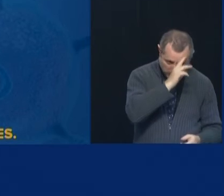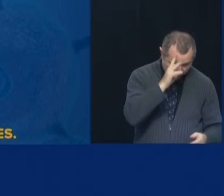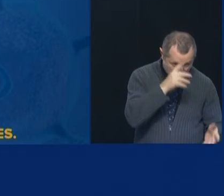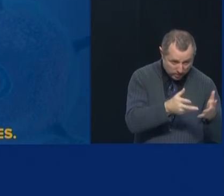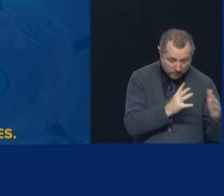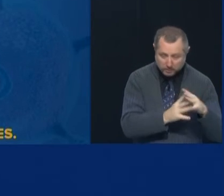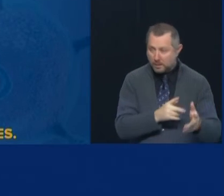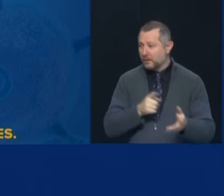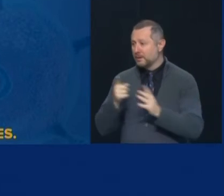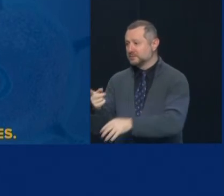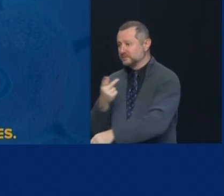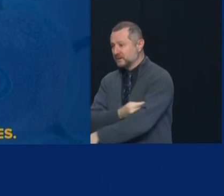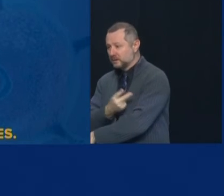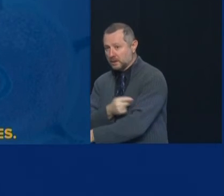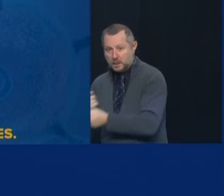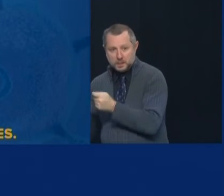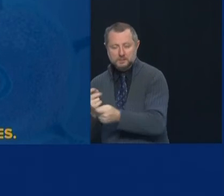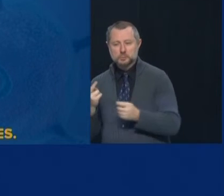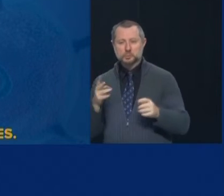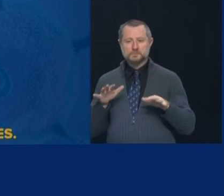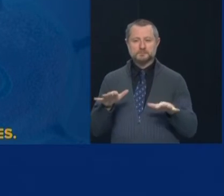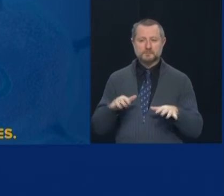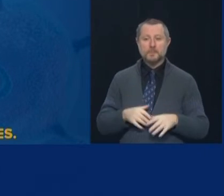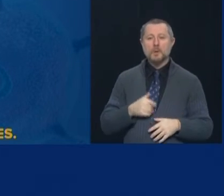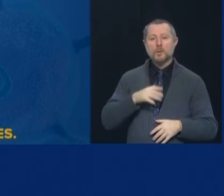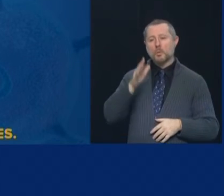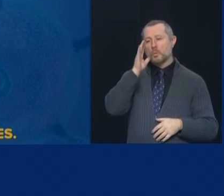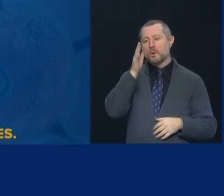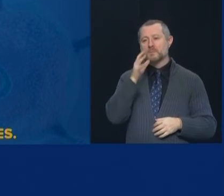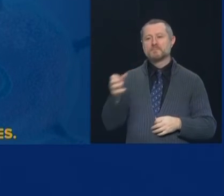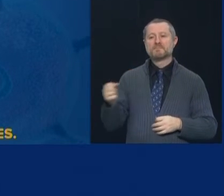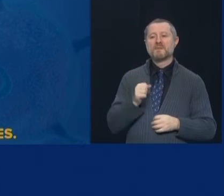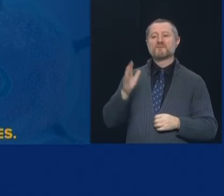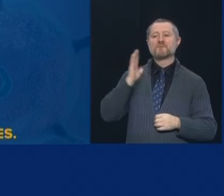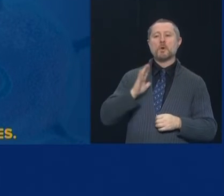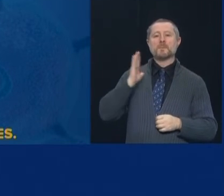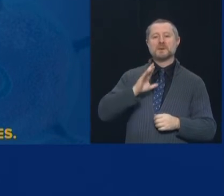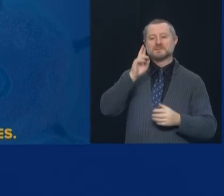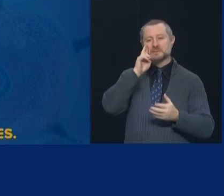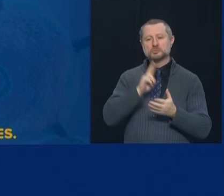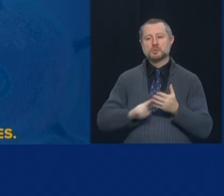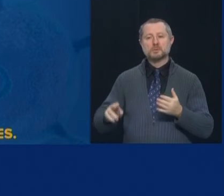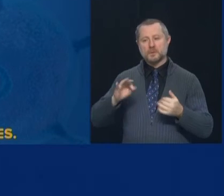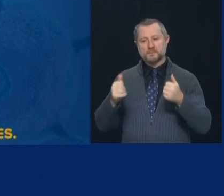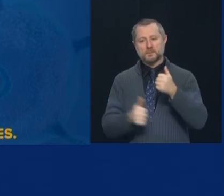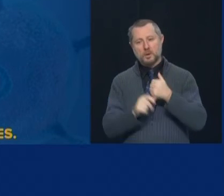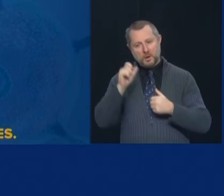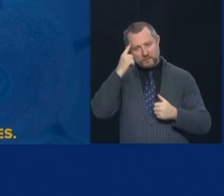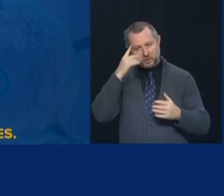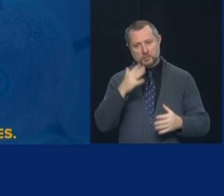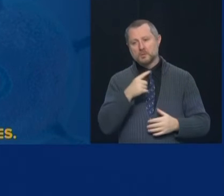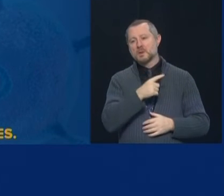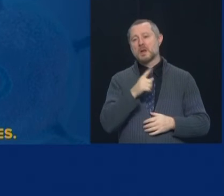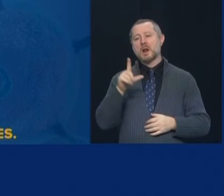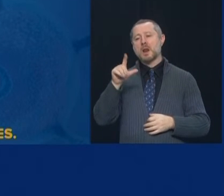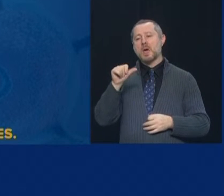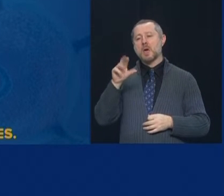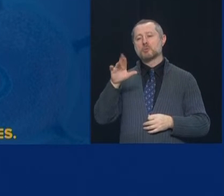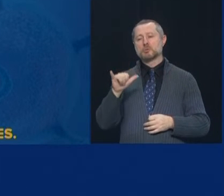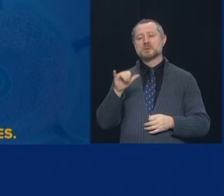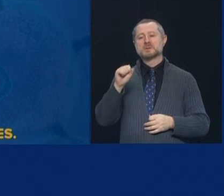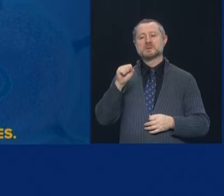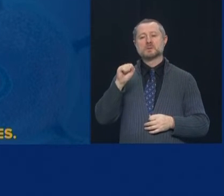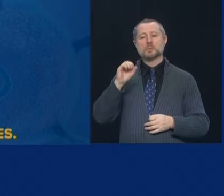We are going to bring back former Secretary to the Governor, Larry Schwartz, who came and helped us out at the heat